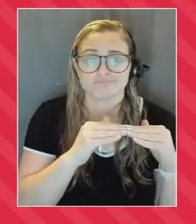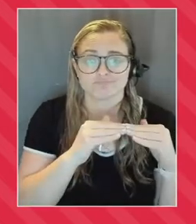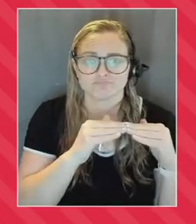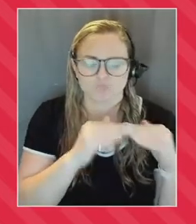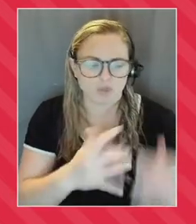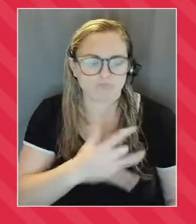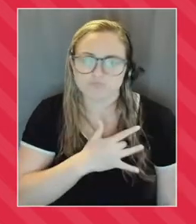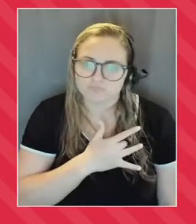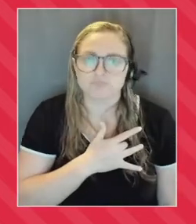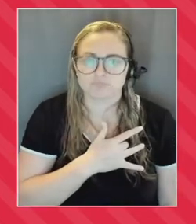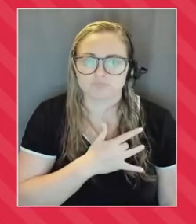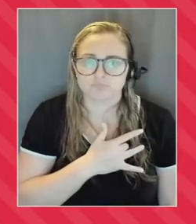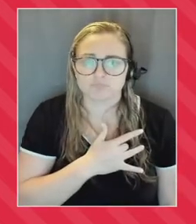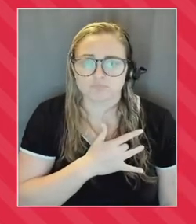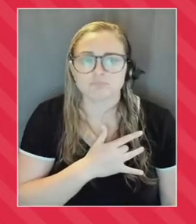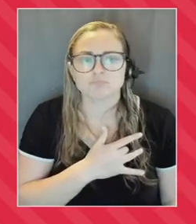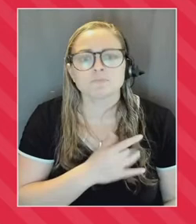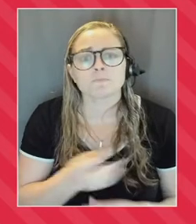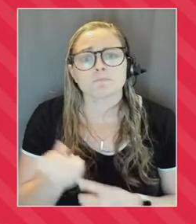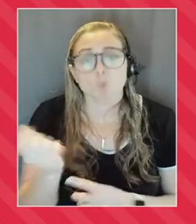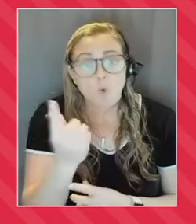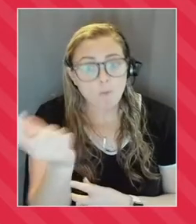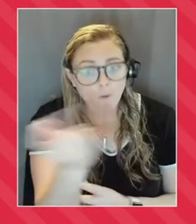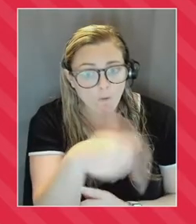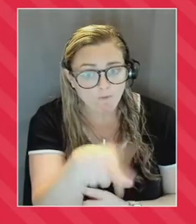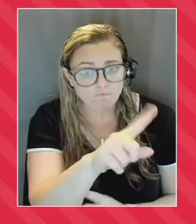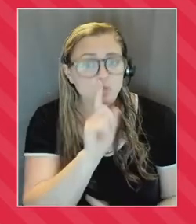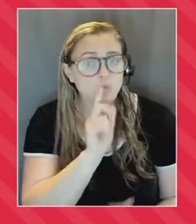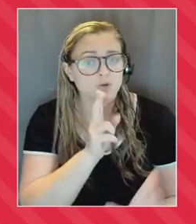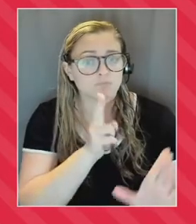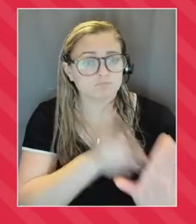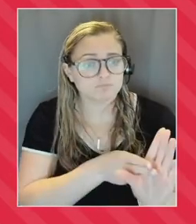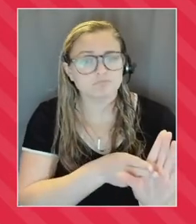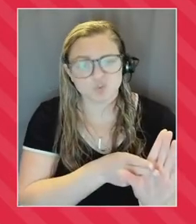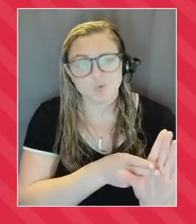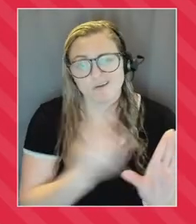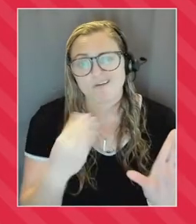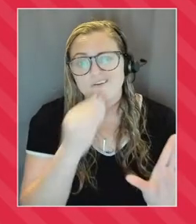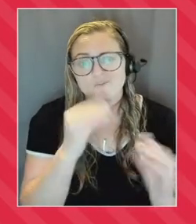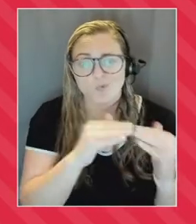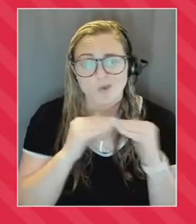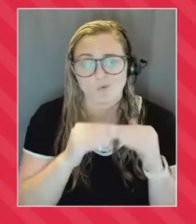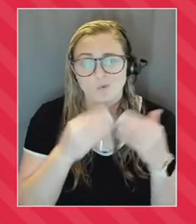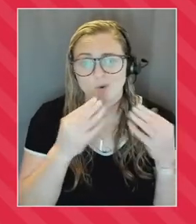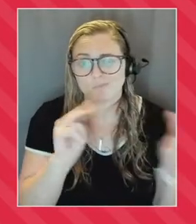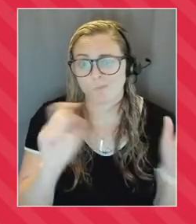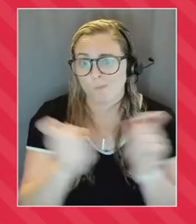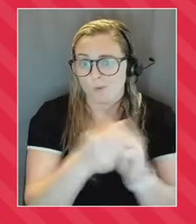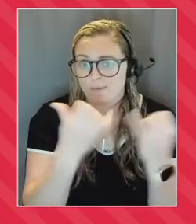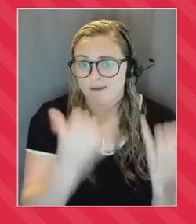I hope you'll take a moment to join PHA's food equity movement now by visiting